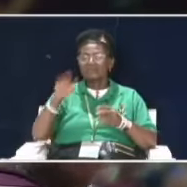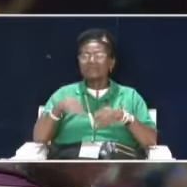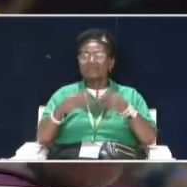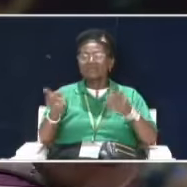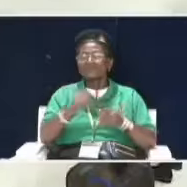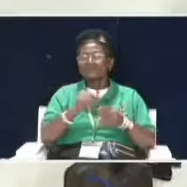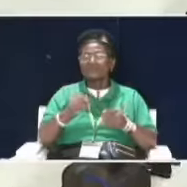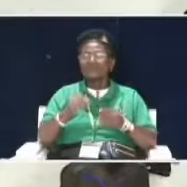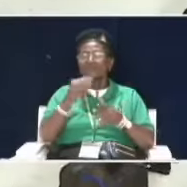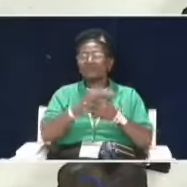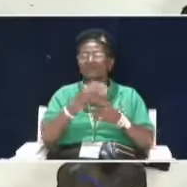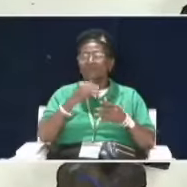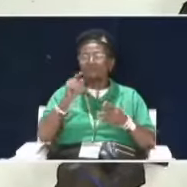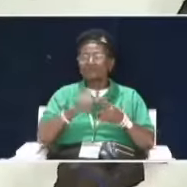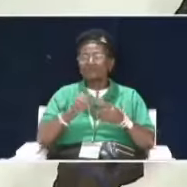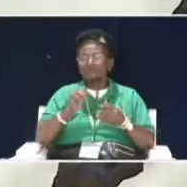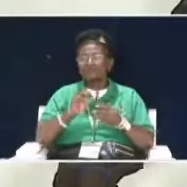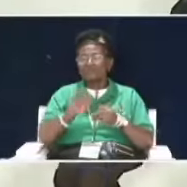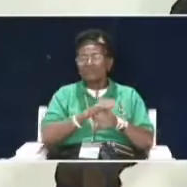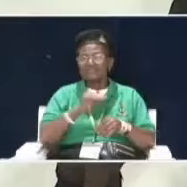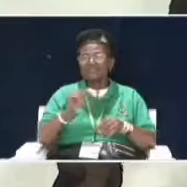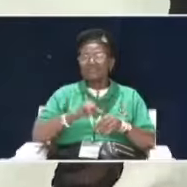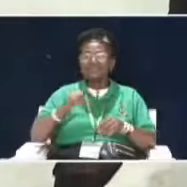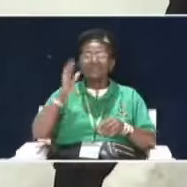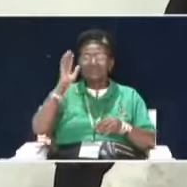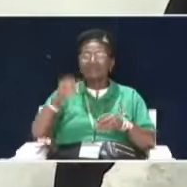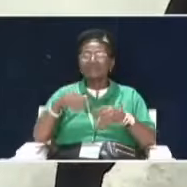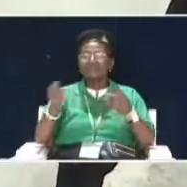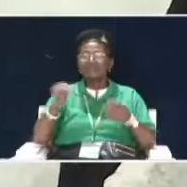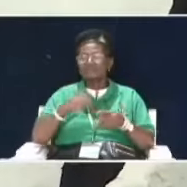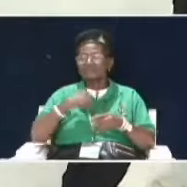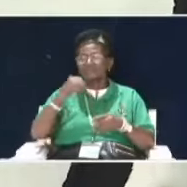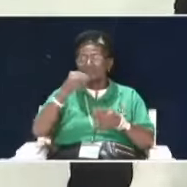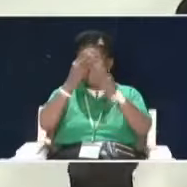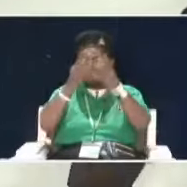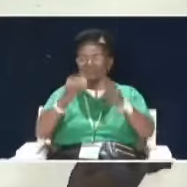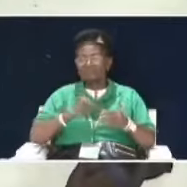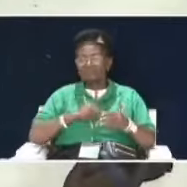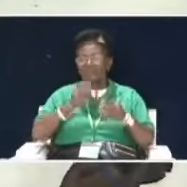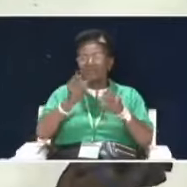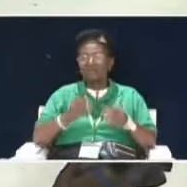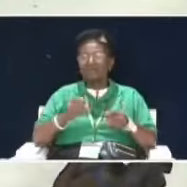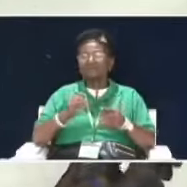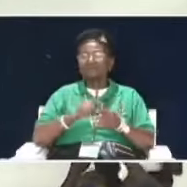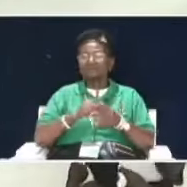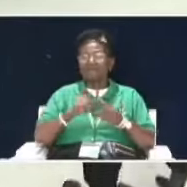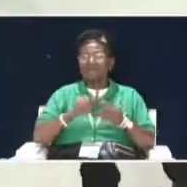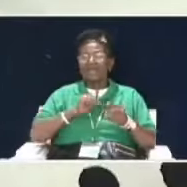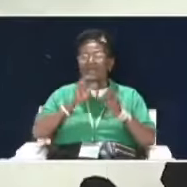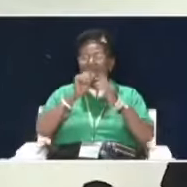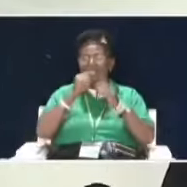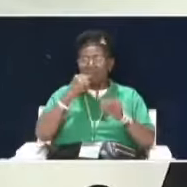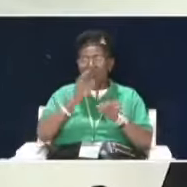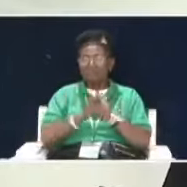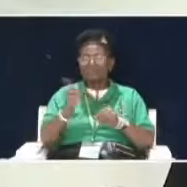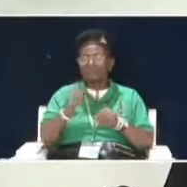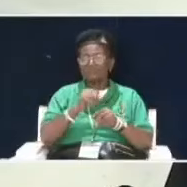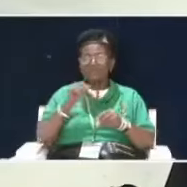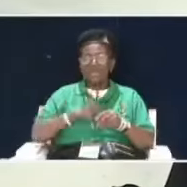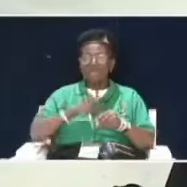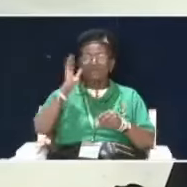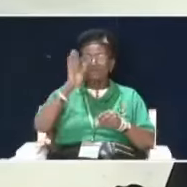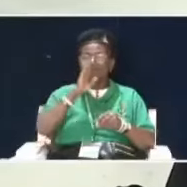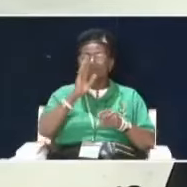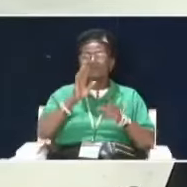will give me the information I want, and I promise you I'll be praying for you. We'll wait for you till you finish before we